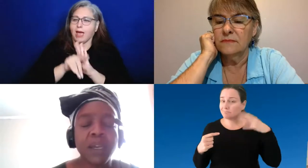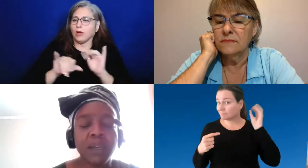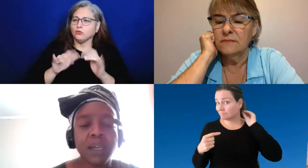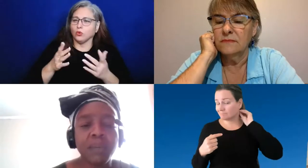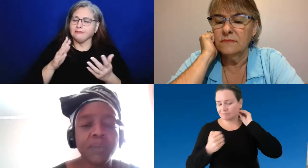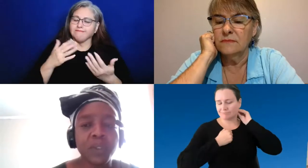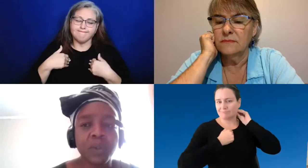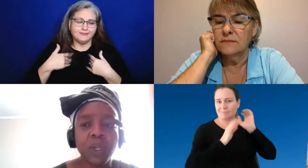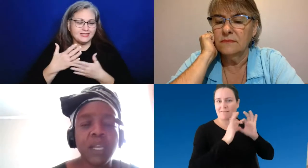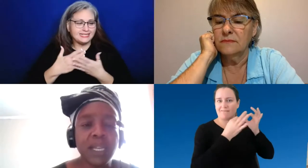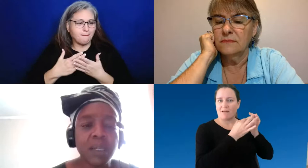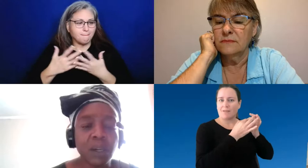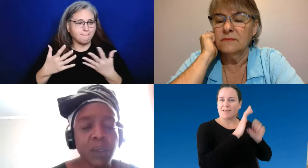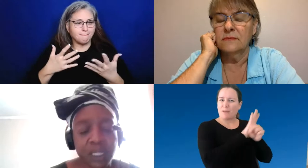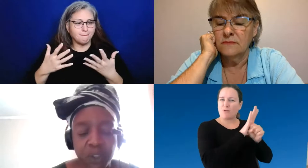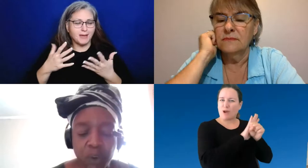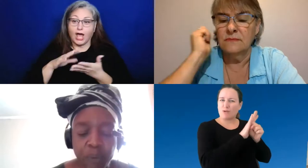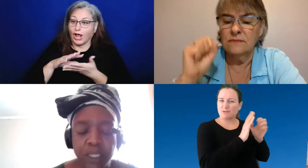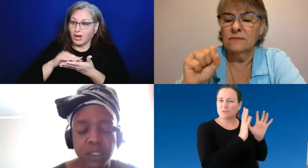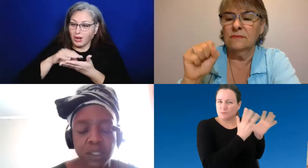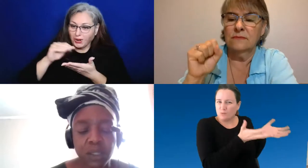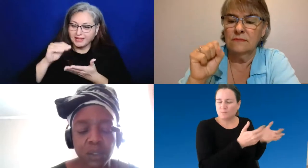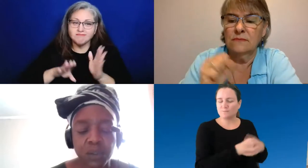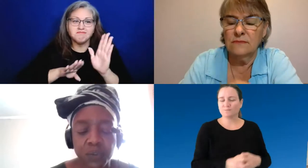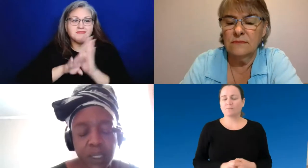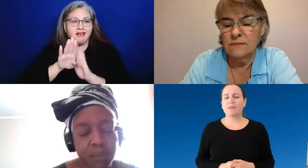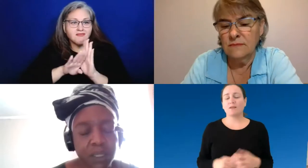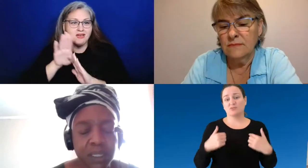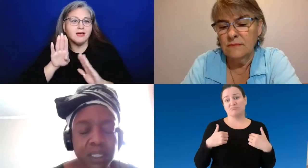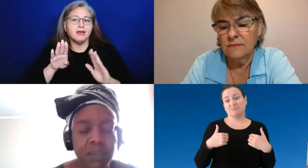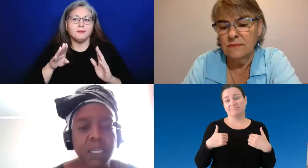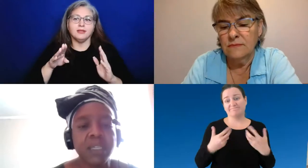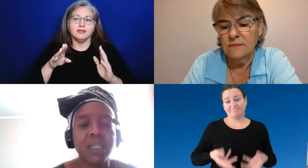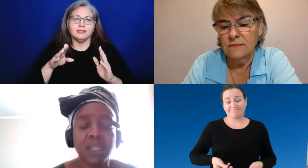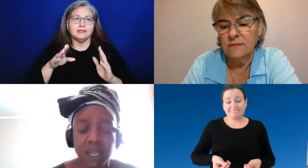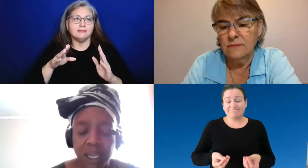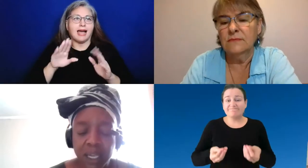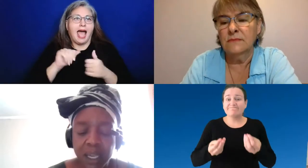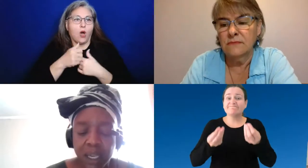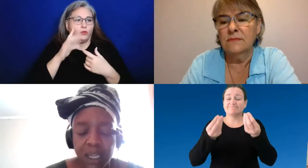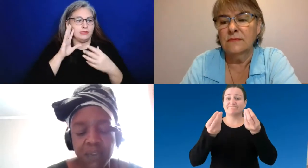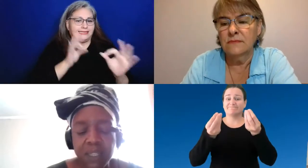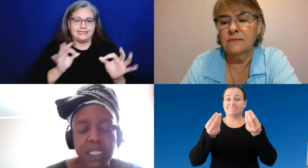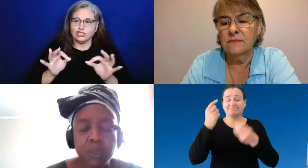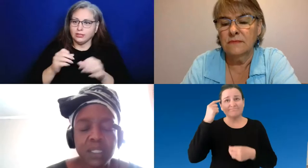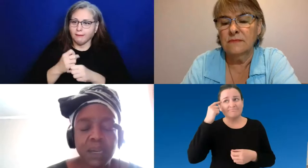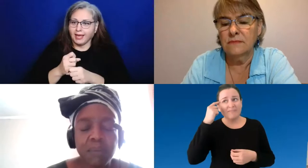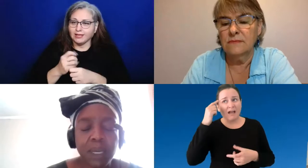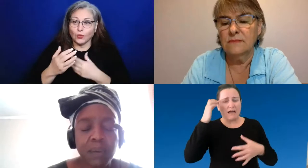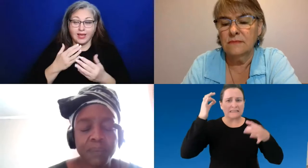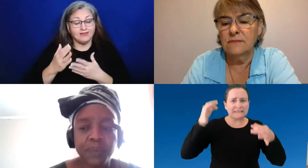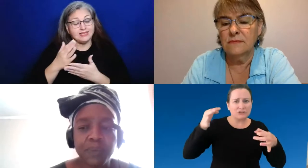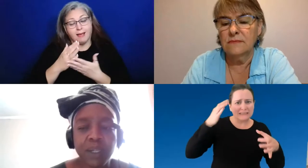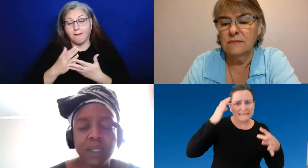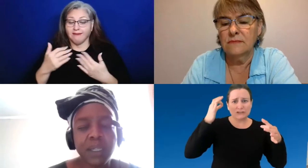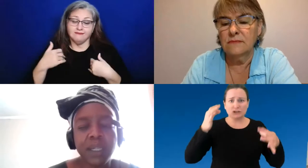some, learning development of decision-making. Even there's been some